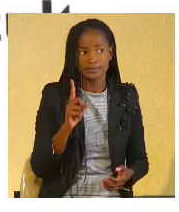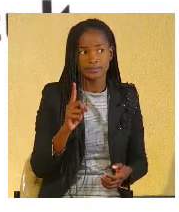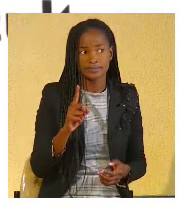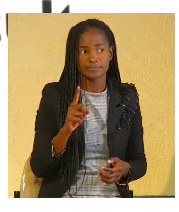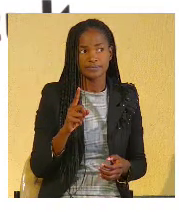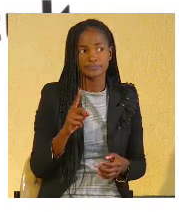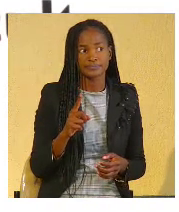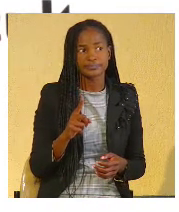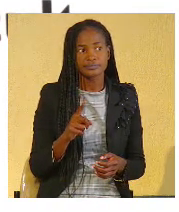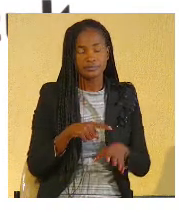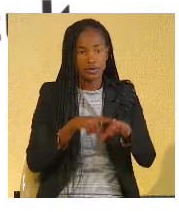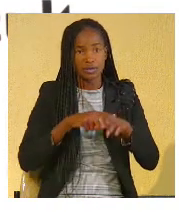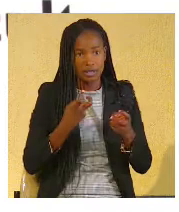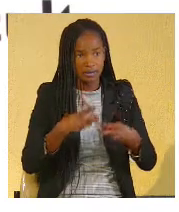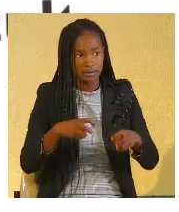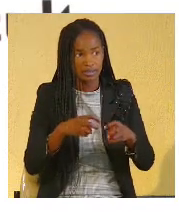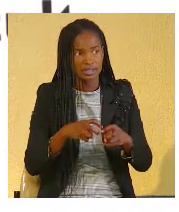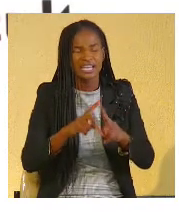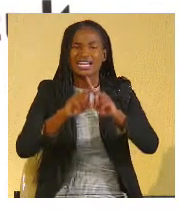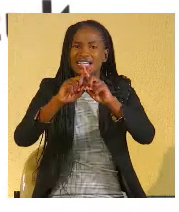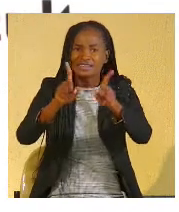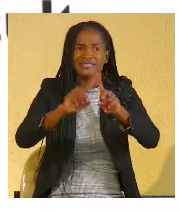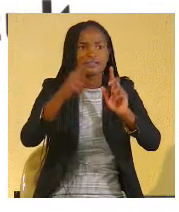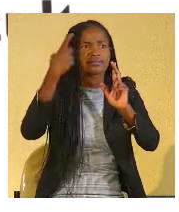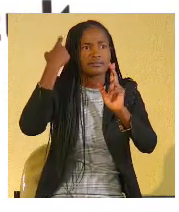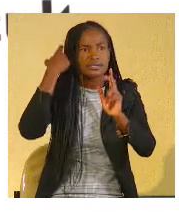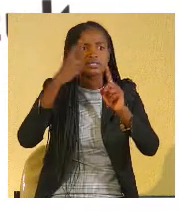yesterday. And other clusters are also meeting.